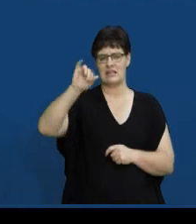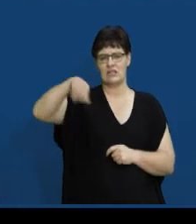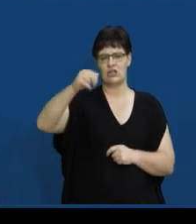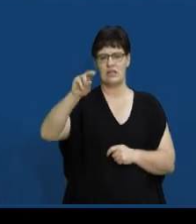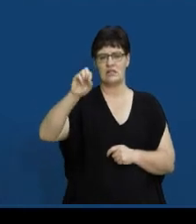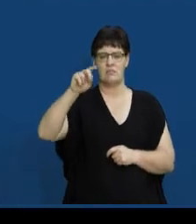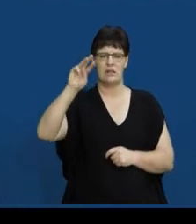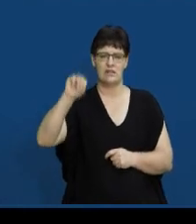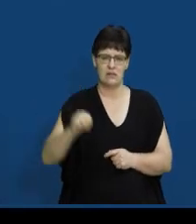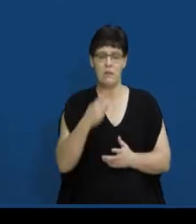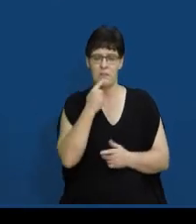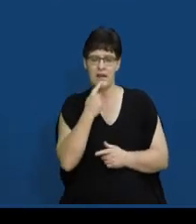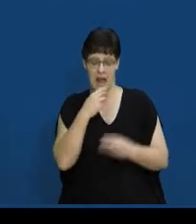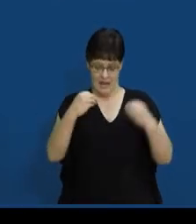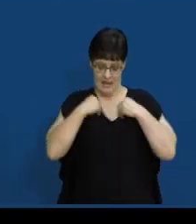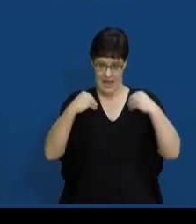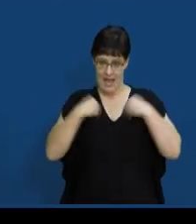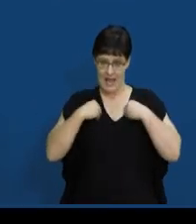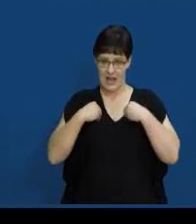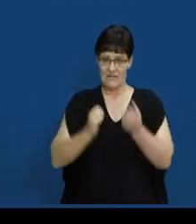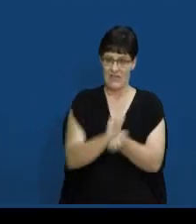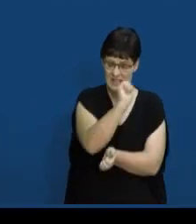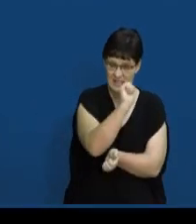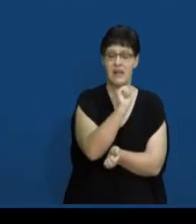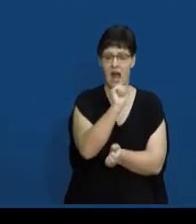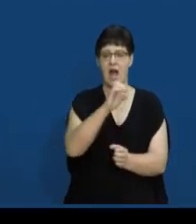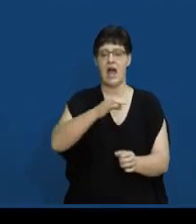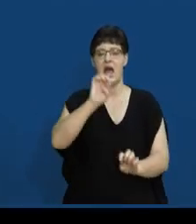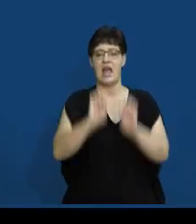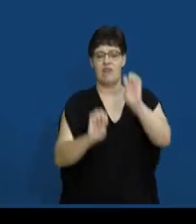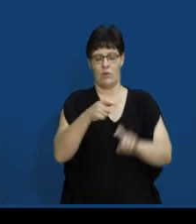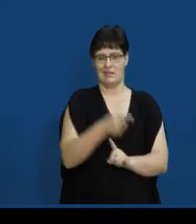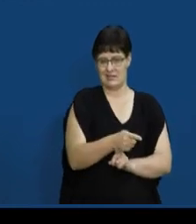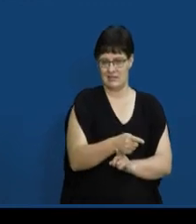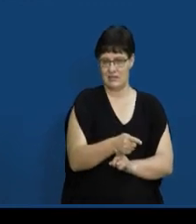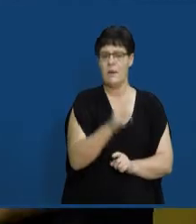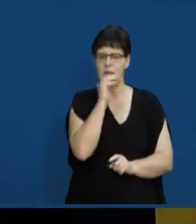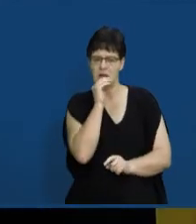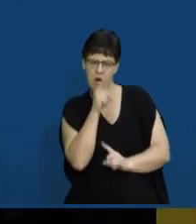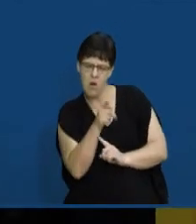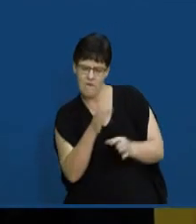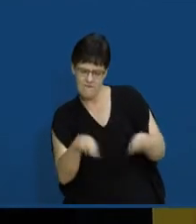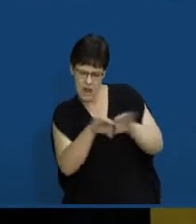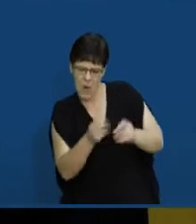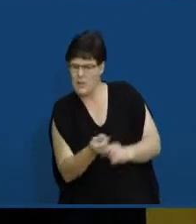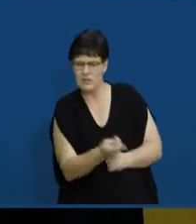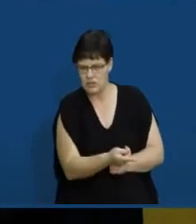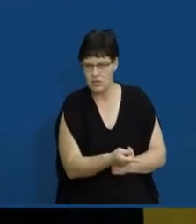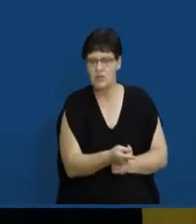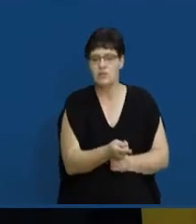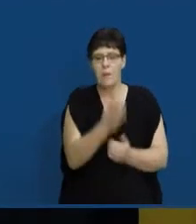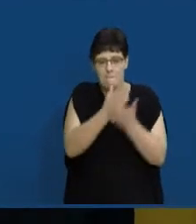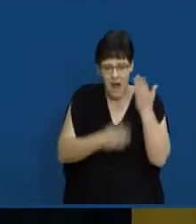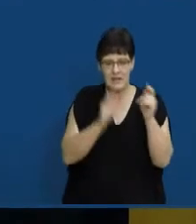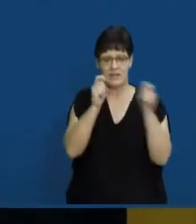valuation of your fixed assets. In other words, this could also be part of an adjustment. So don't feel that because it's